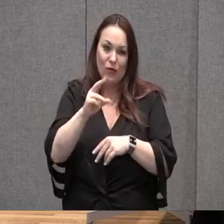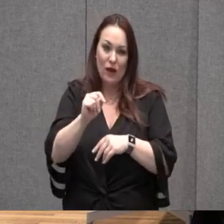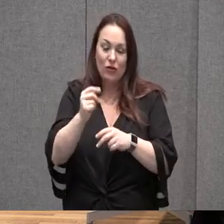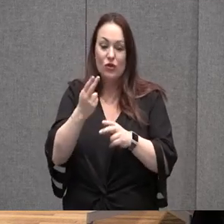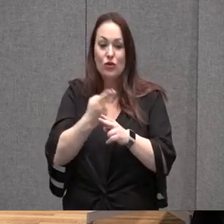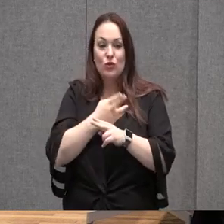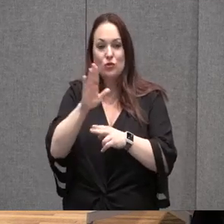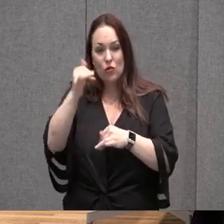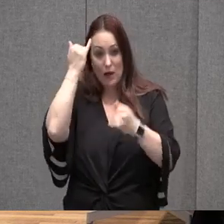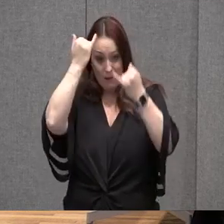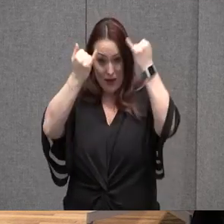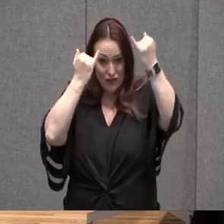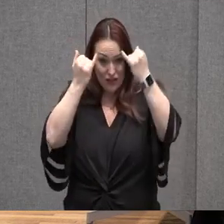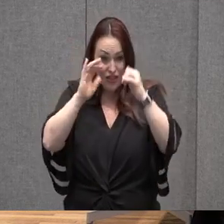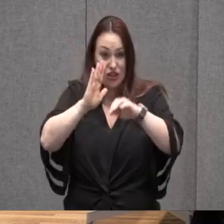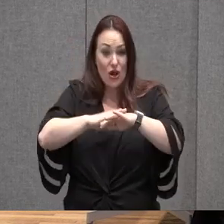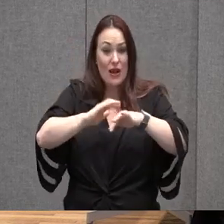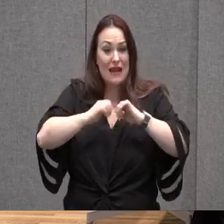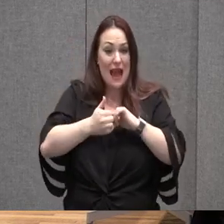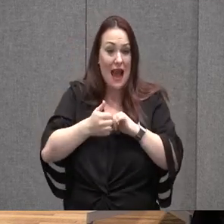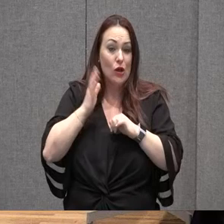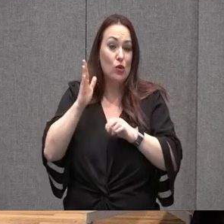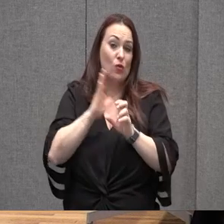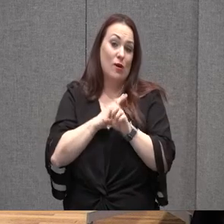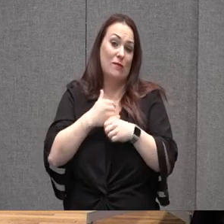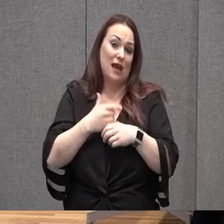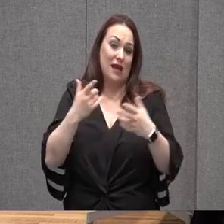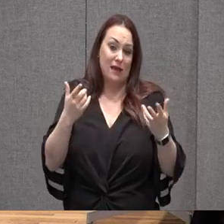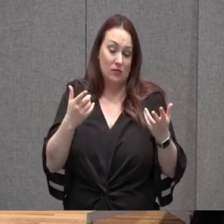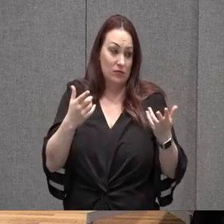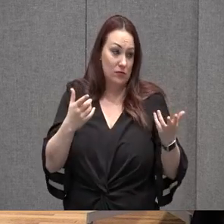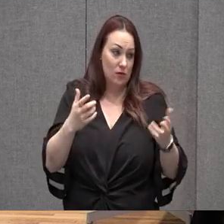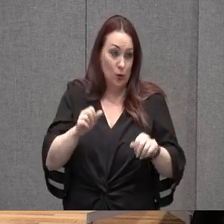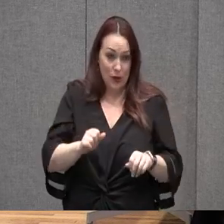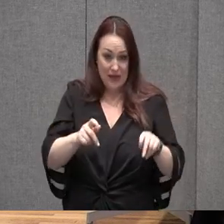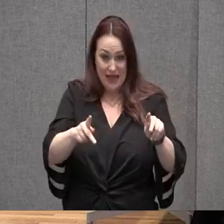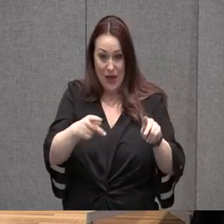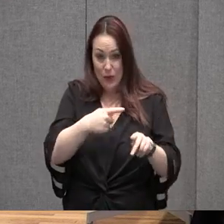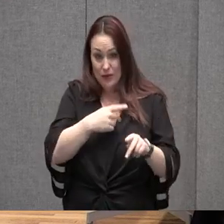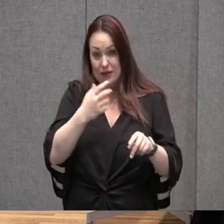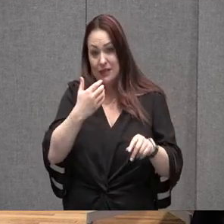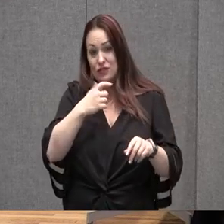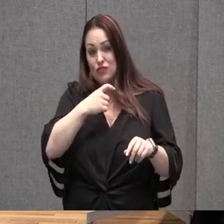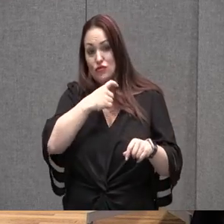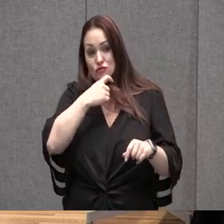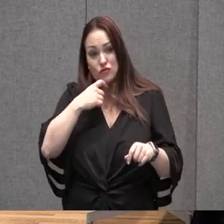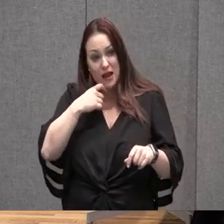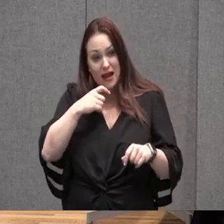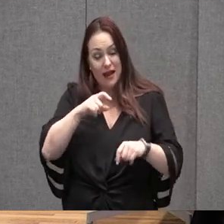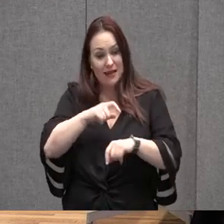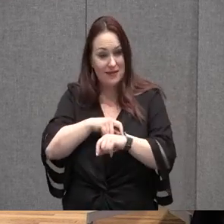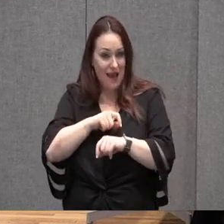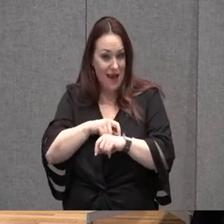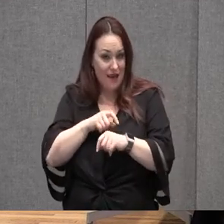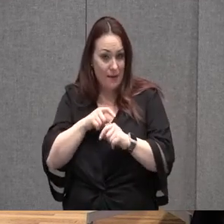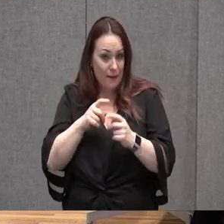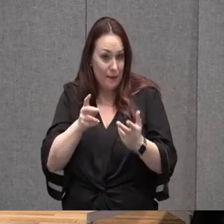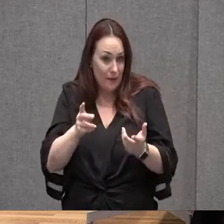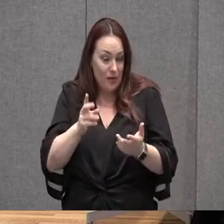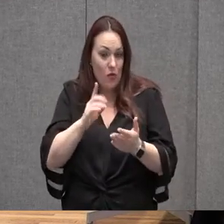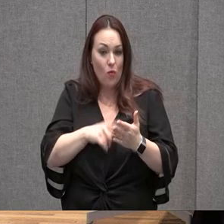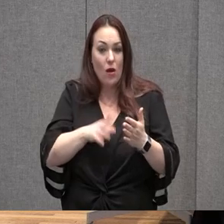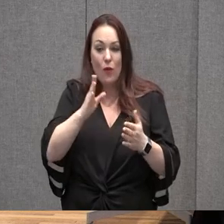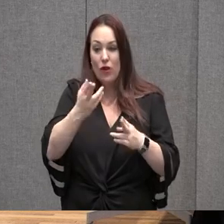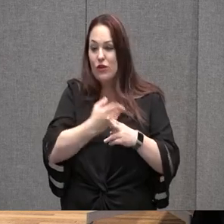your imagination on how you're going to make this or allow this drying time. What are you going to